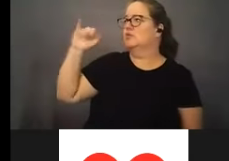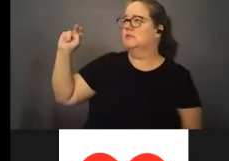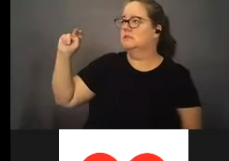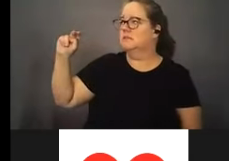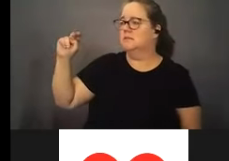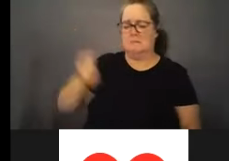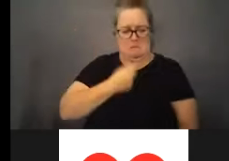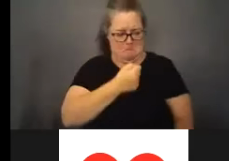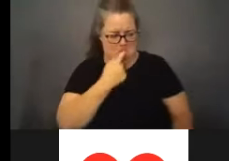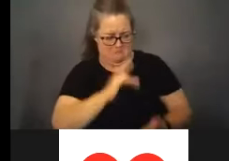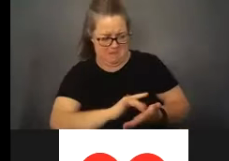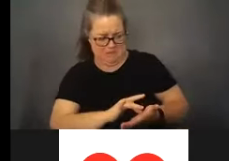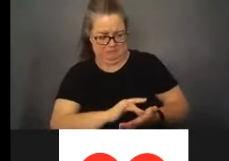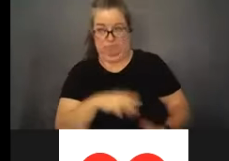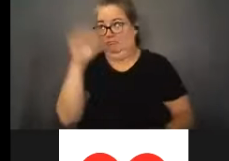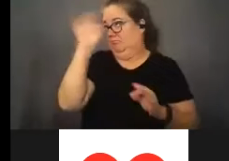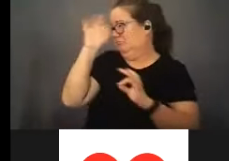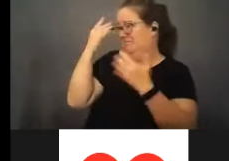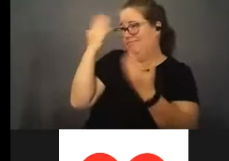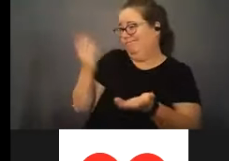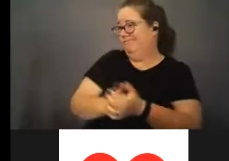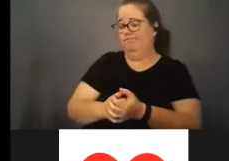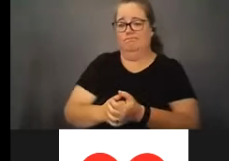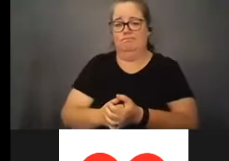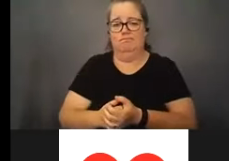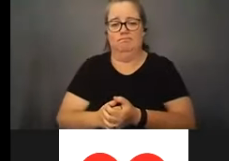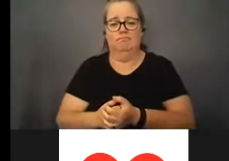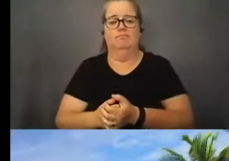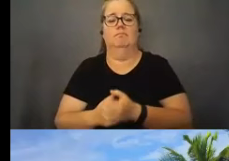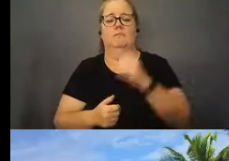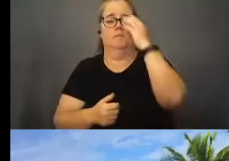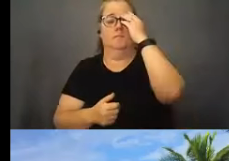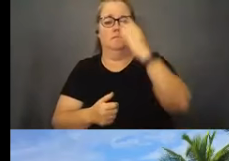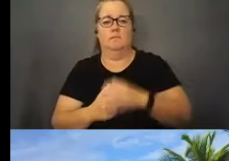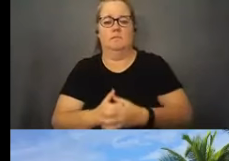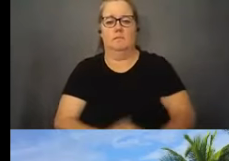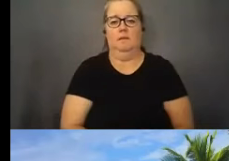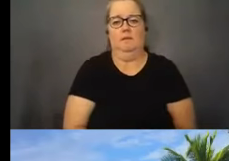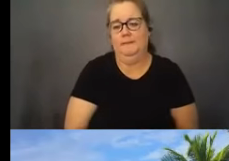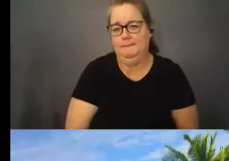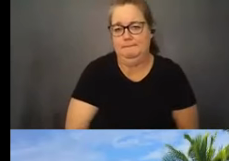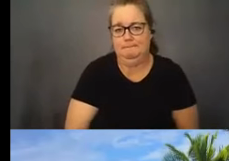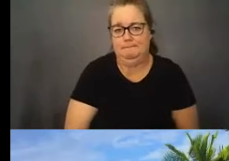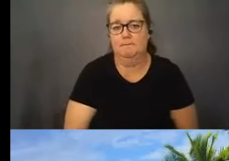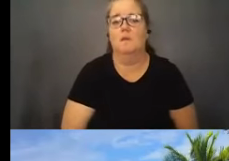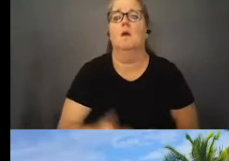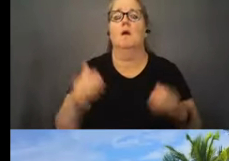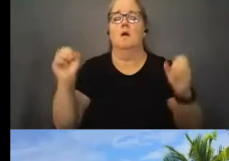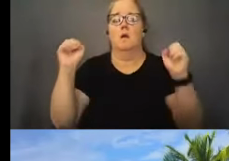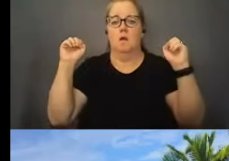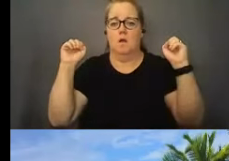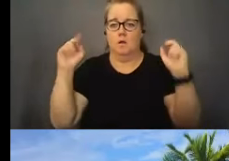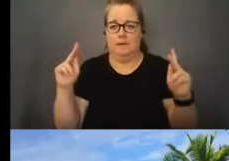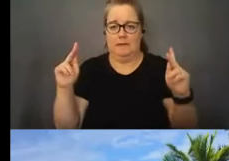Or I don't think so. Okay, so I want to point out